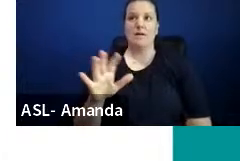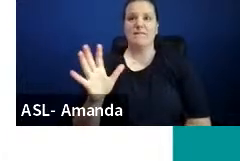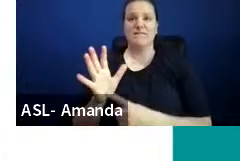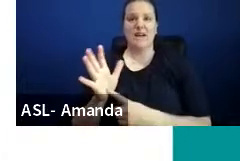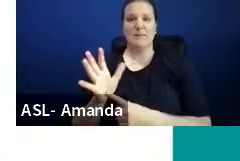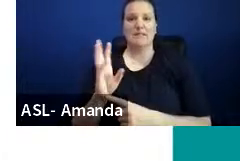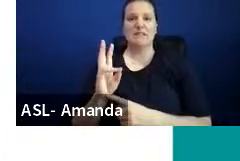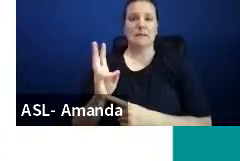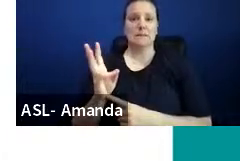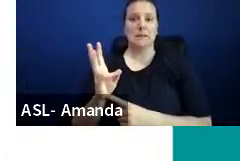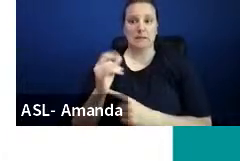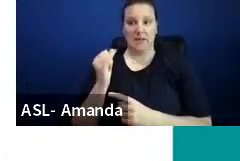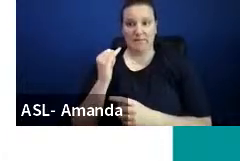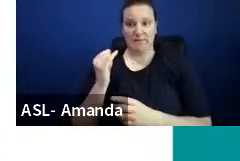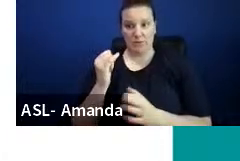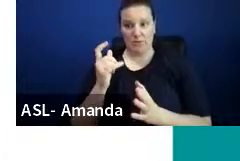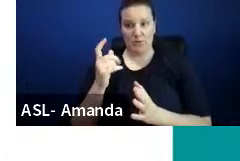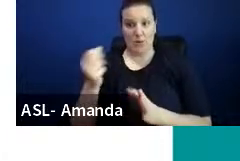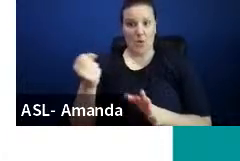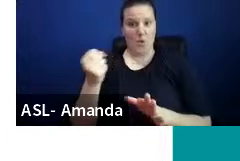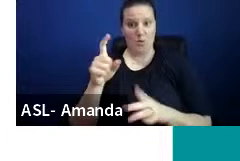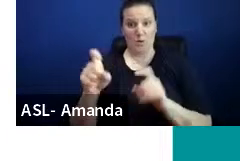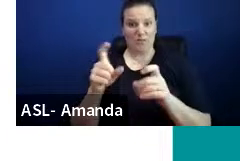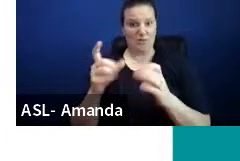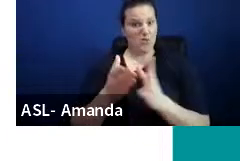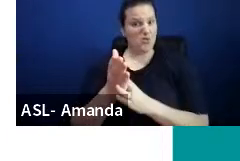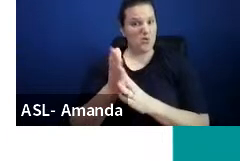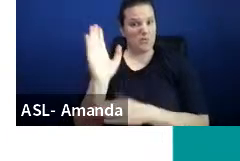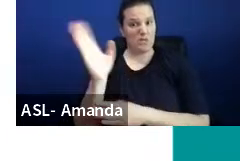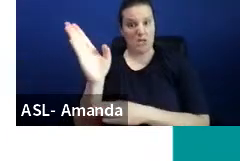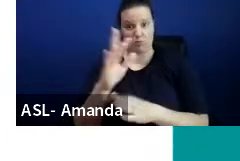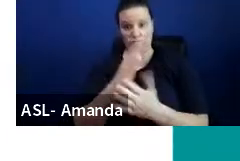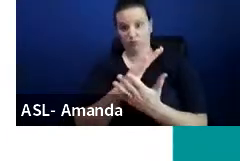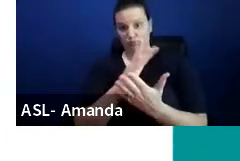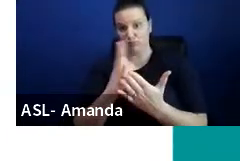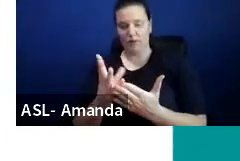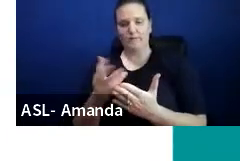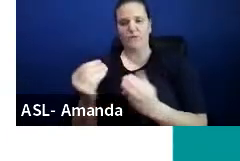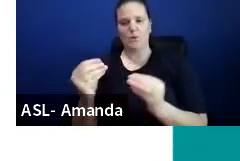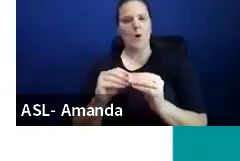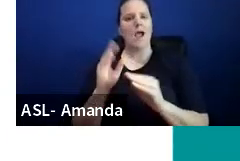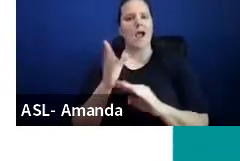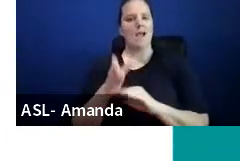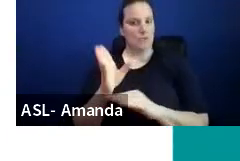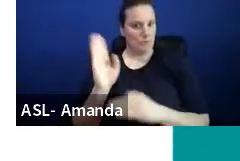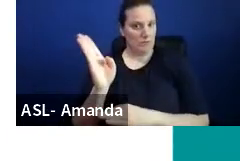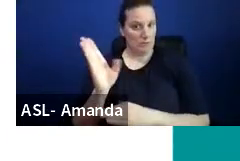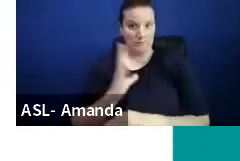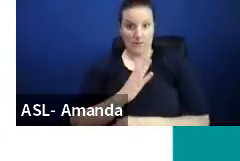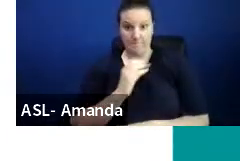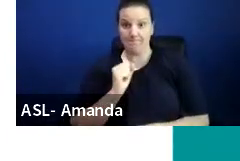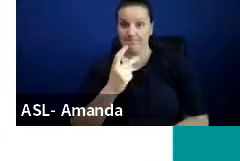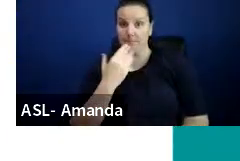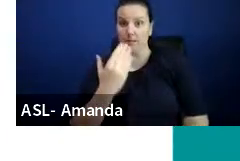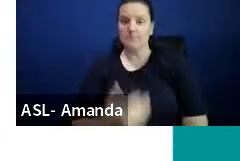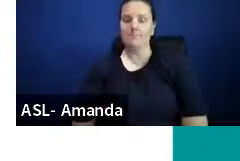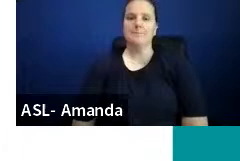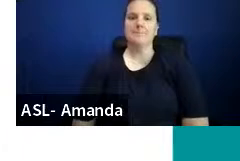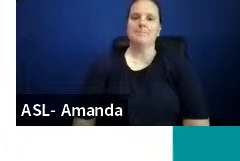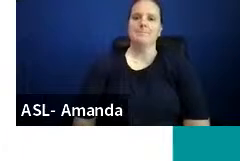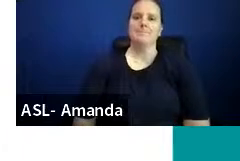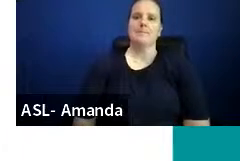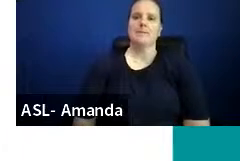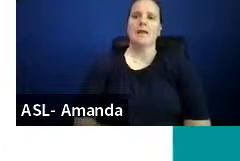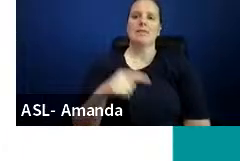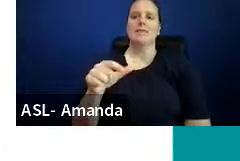6 minutes. So if you could just hold your questions and let Megan get through the rest of her presentation, we'll take a few more after that. Go ahead, Megan. Okay, this